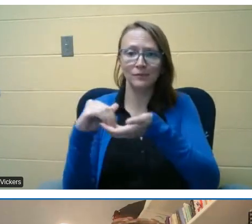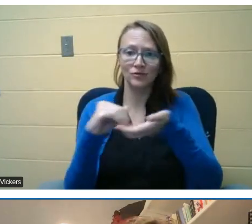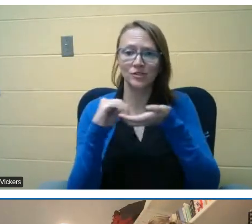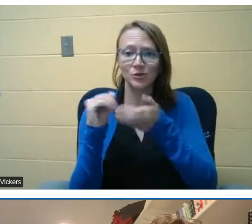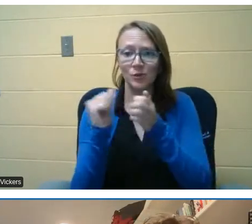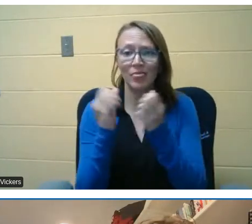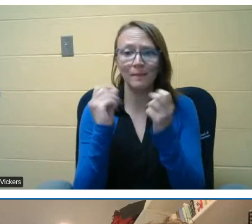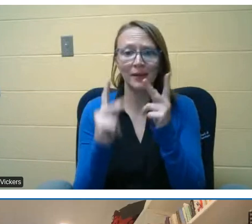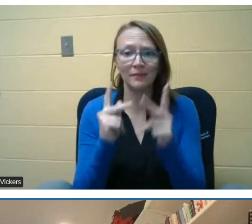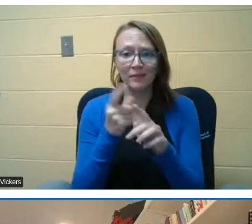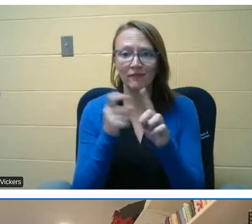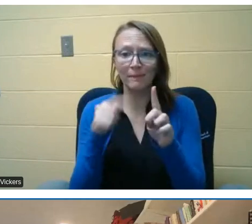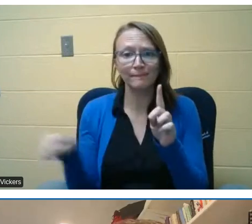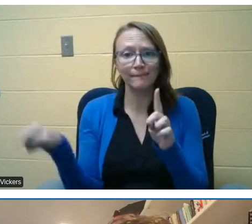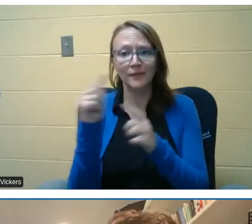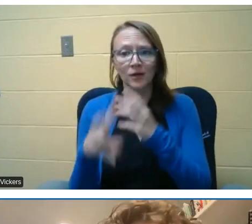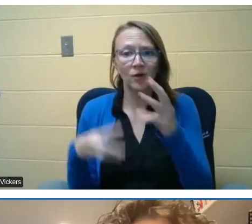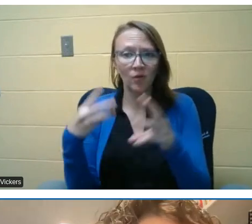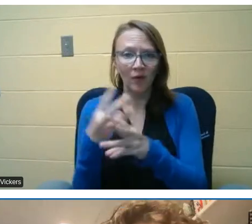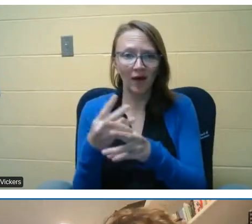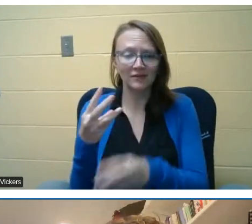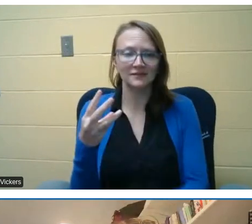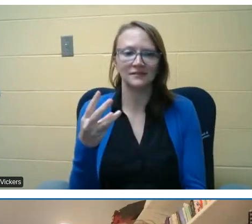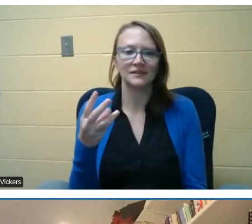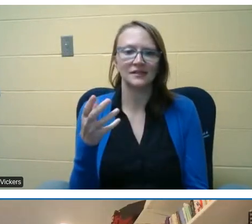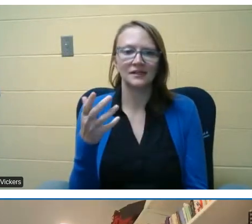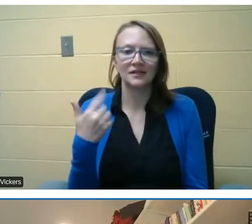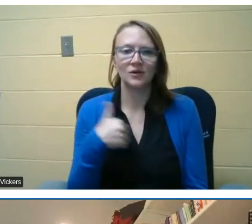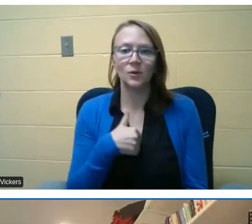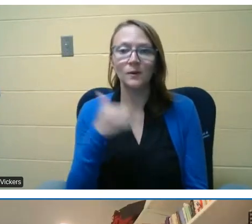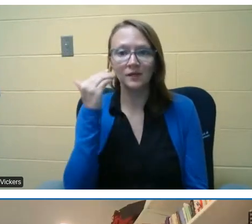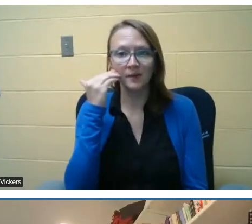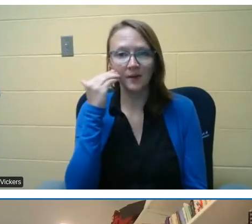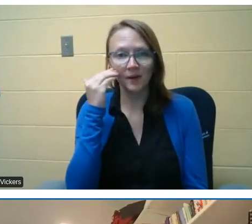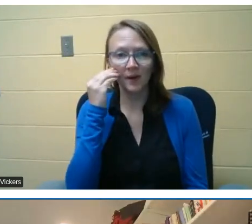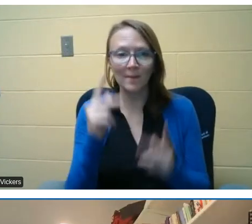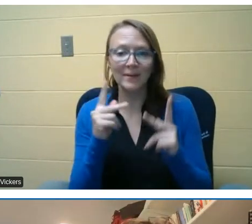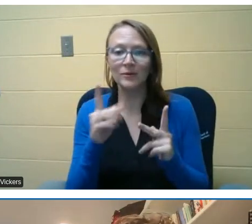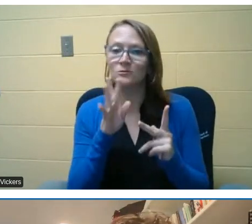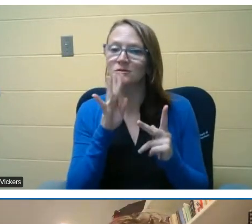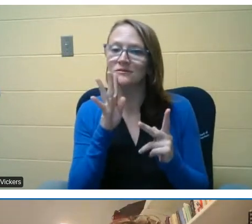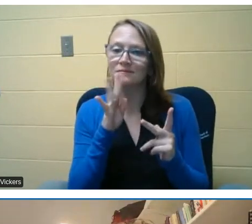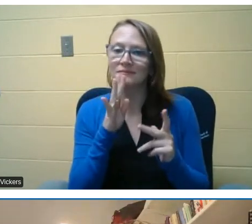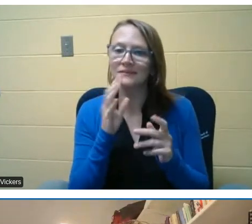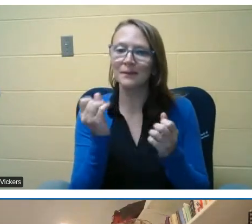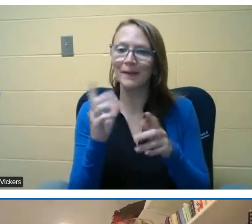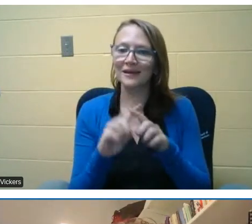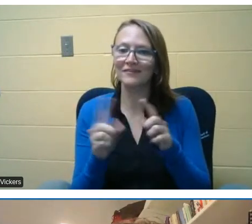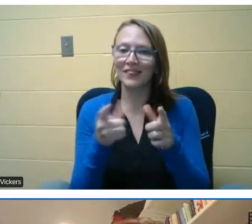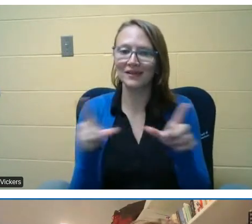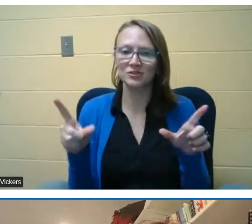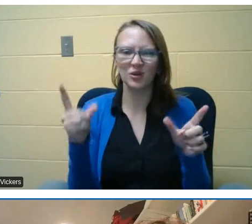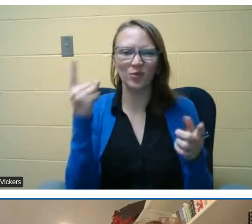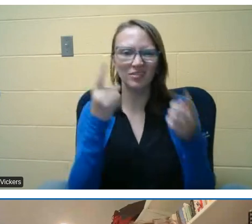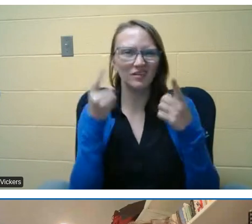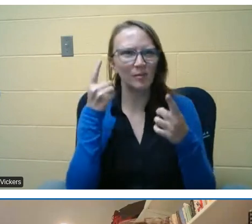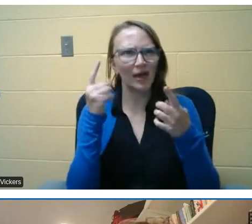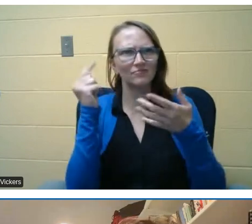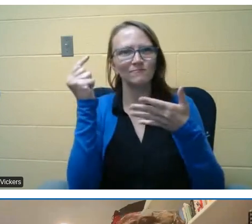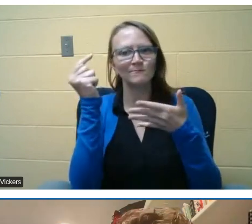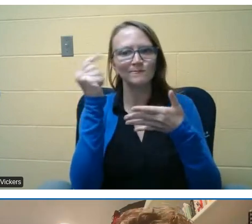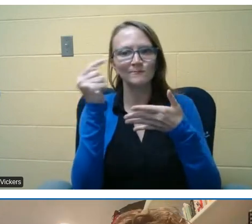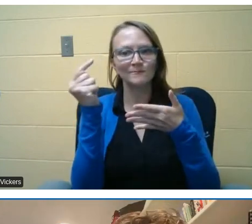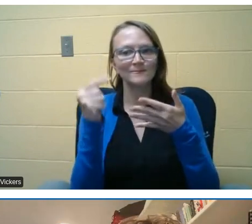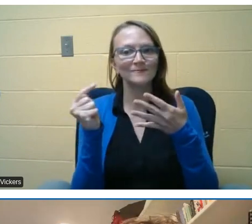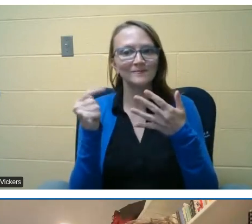every day, wow. But we know people who speak so many different languages, and we're like, how about this? We had a lot